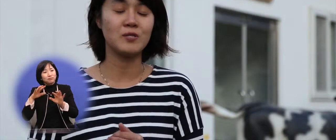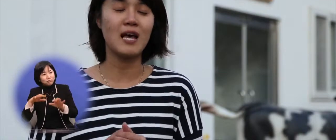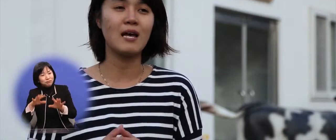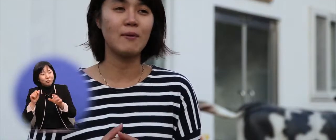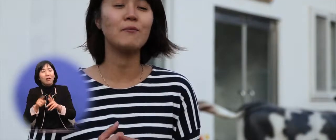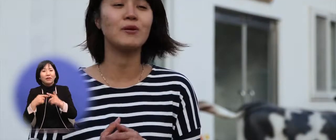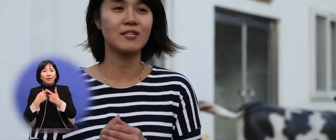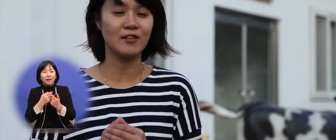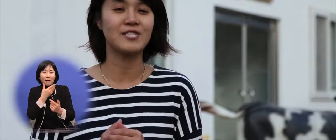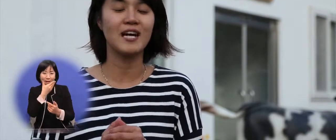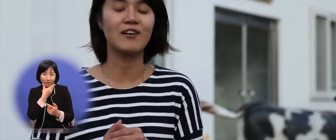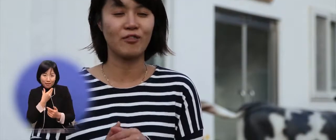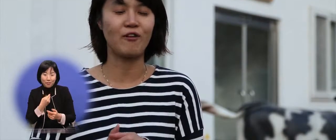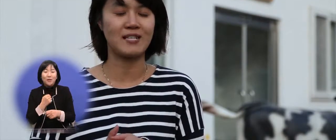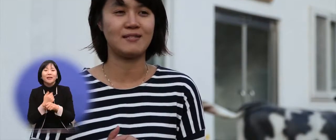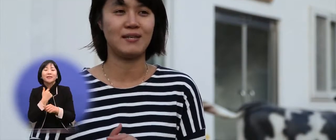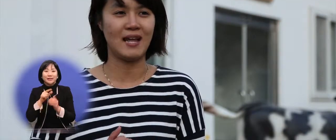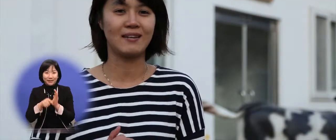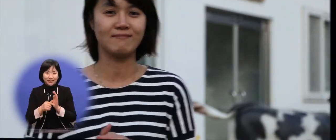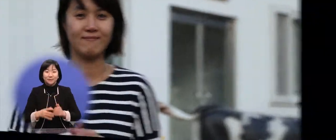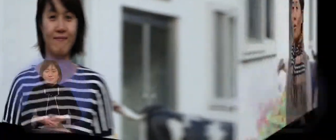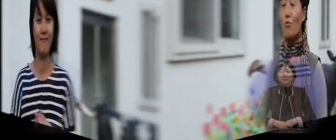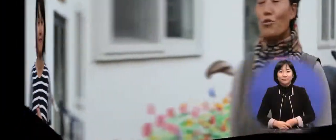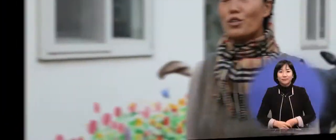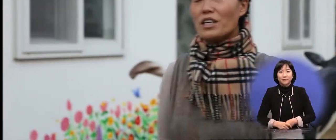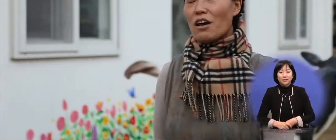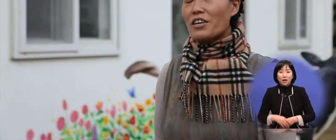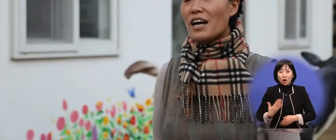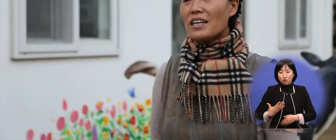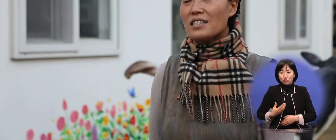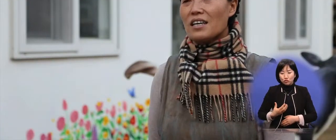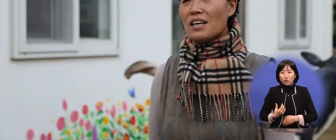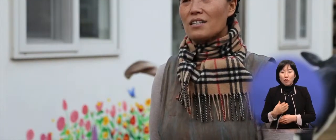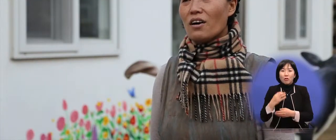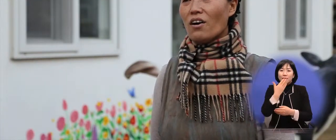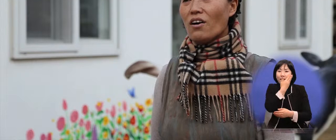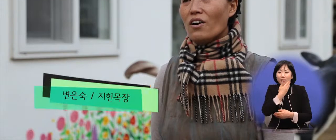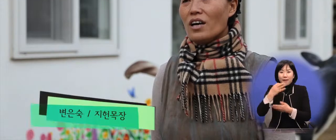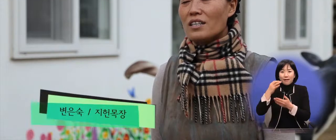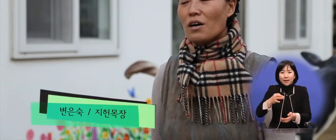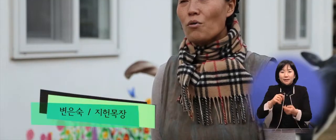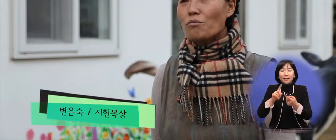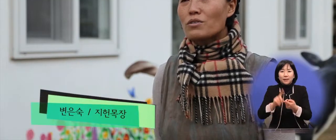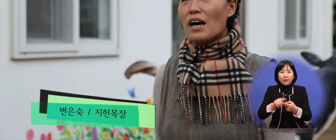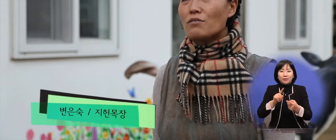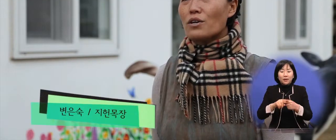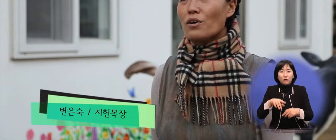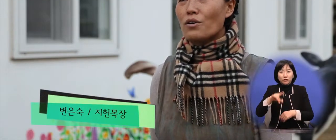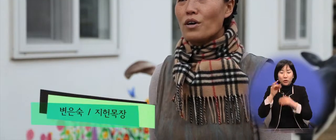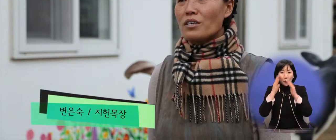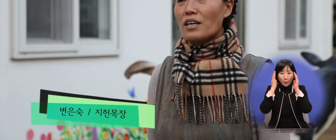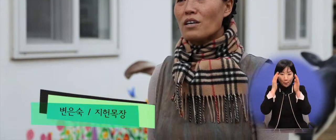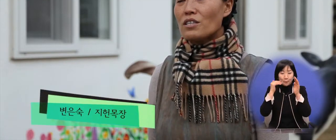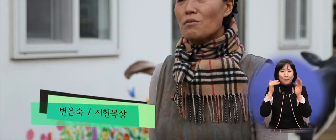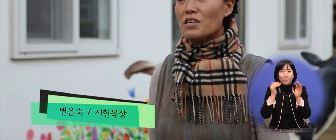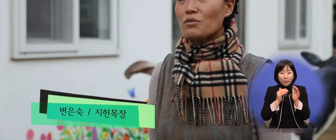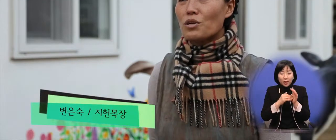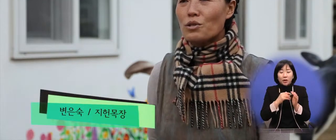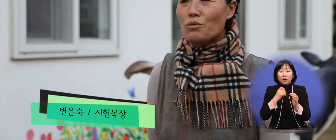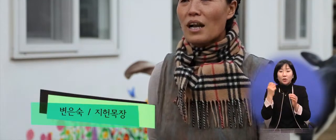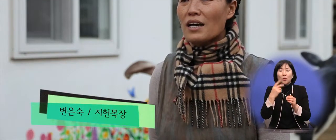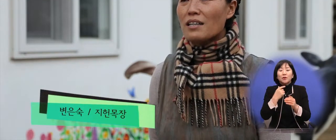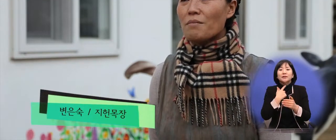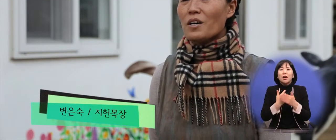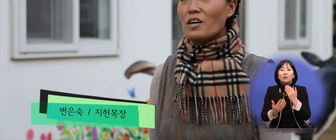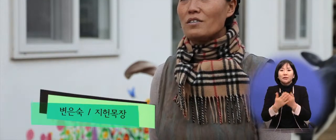about children's I'm the and oil. I'm going to to the experiment.